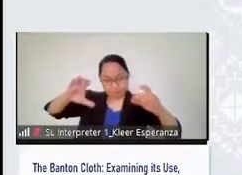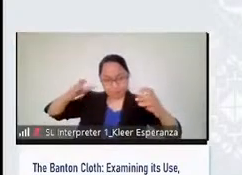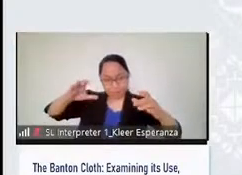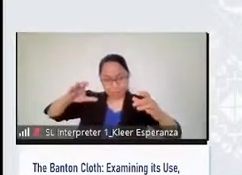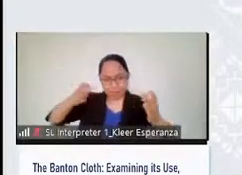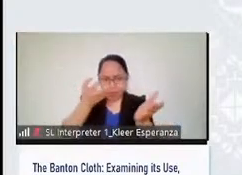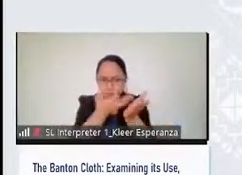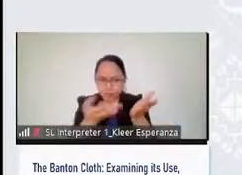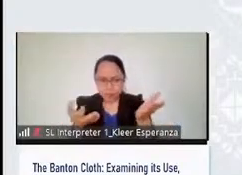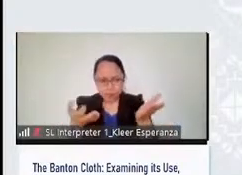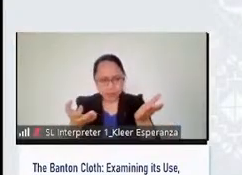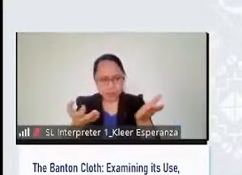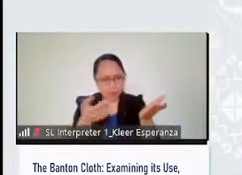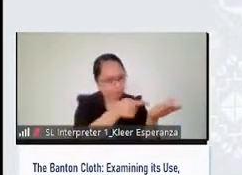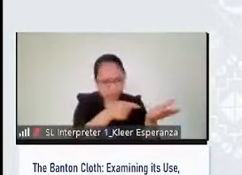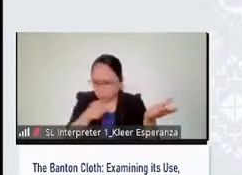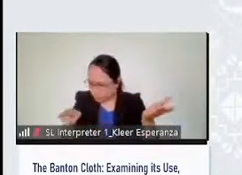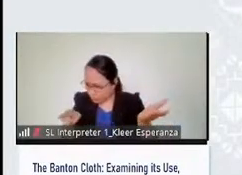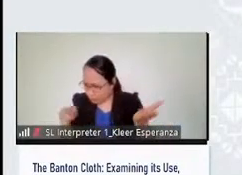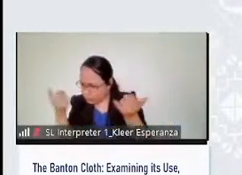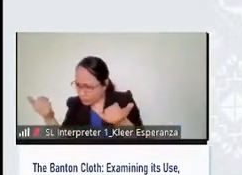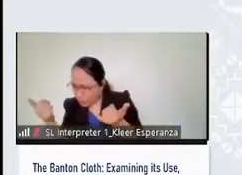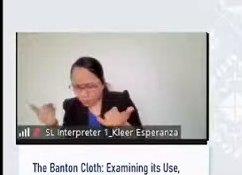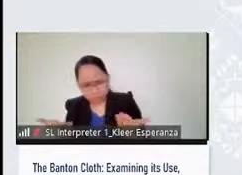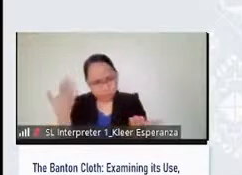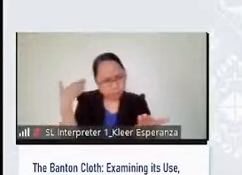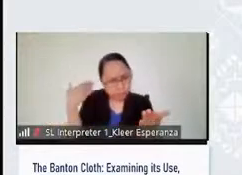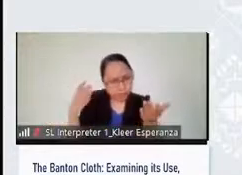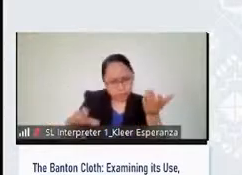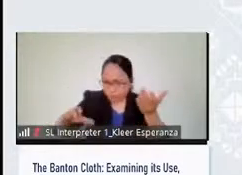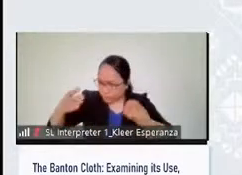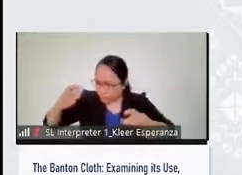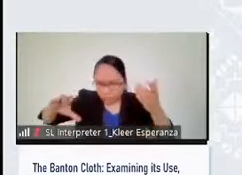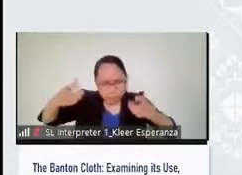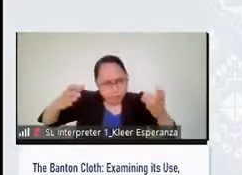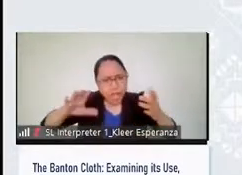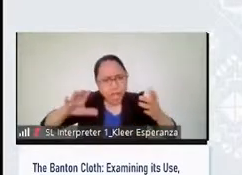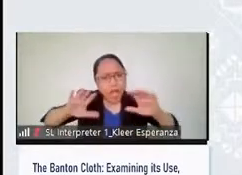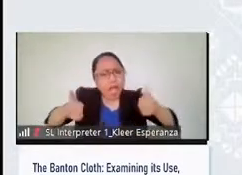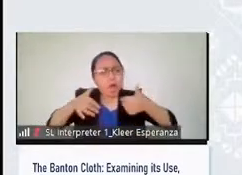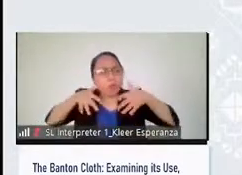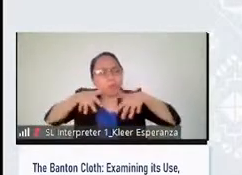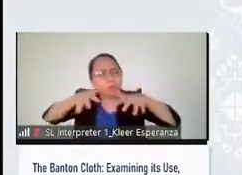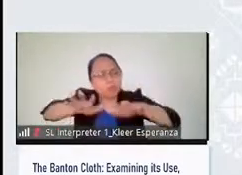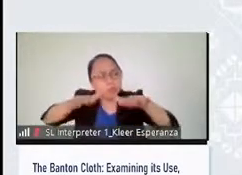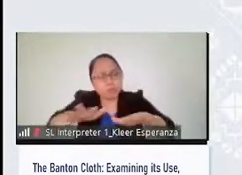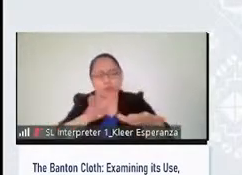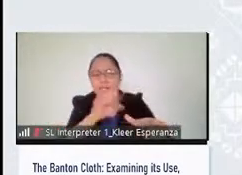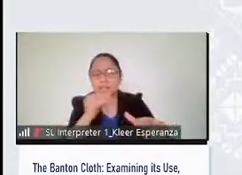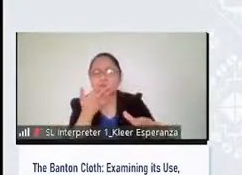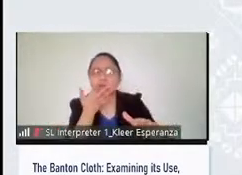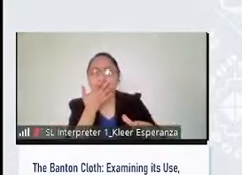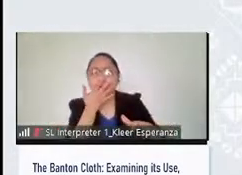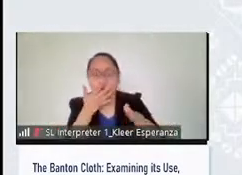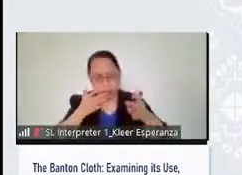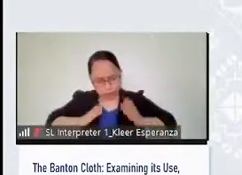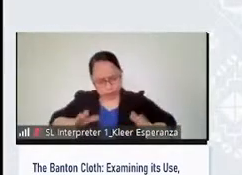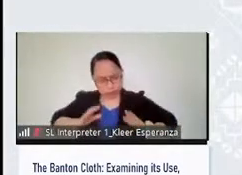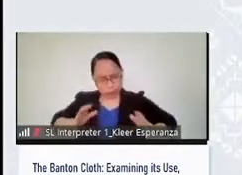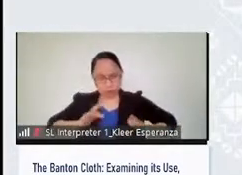Collection of similar fibers, weaving and dyeing techniques, designs and patterns, and function.